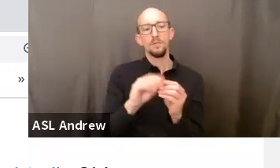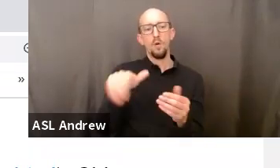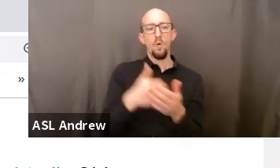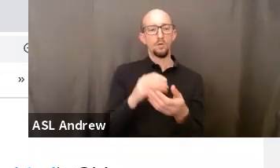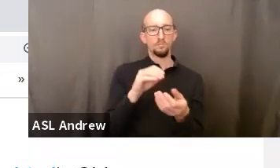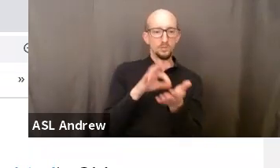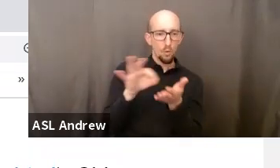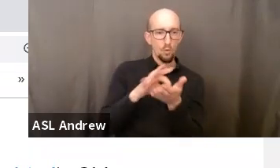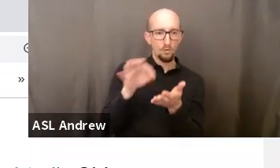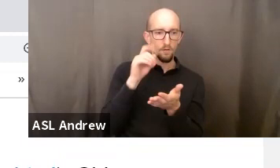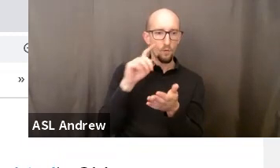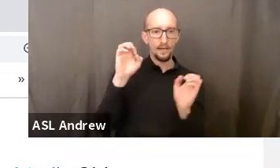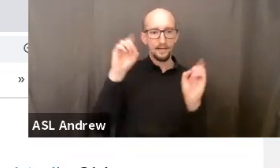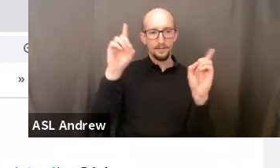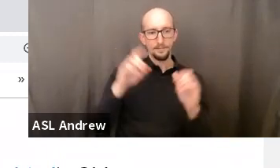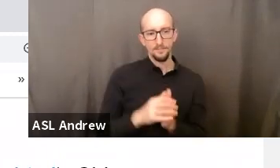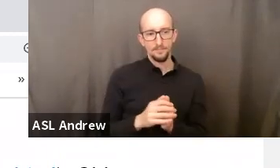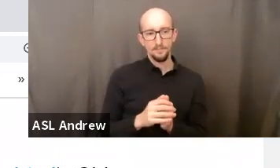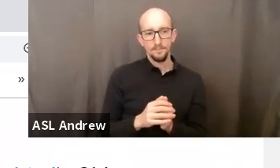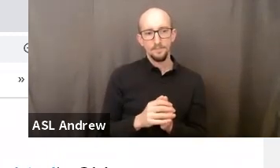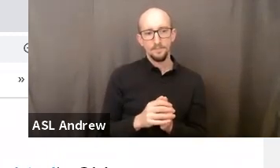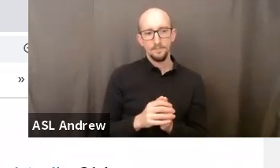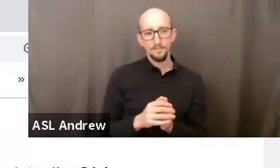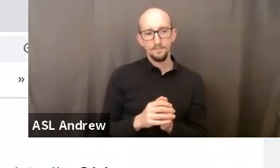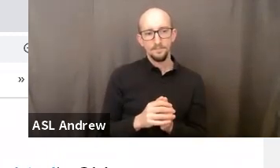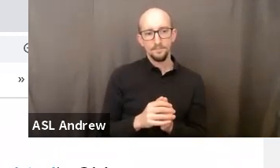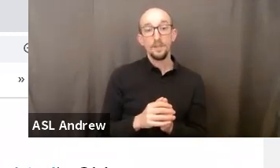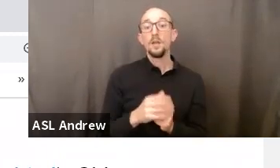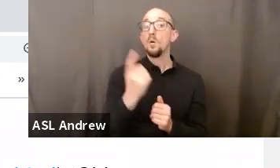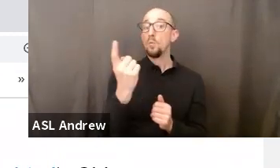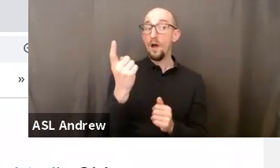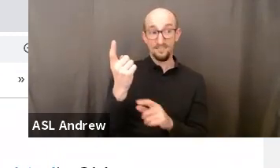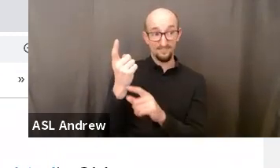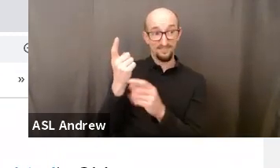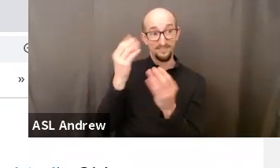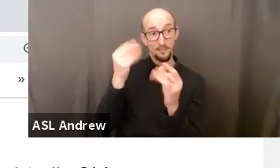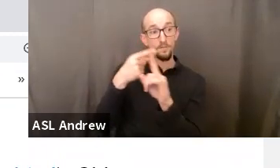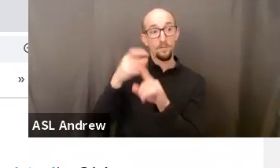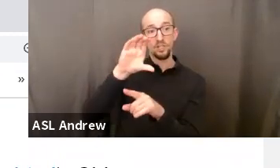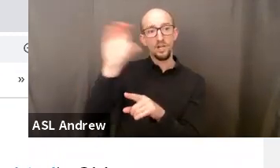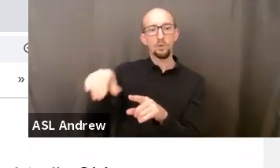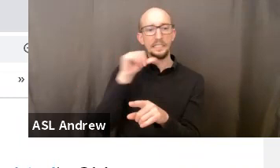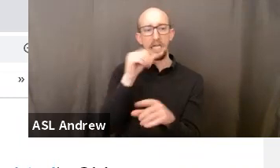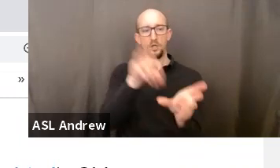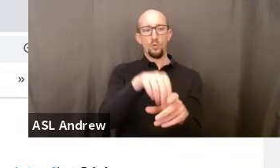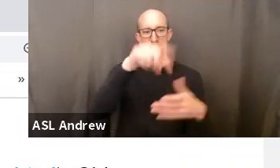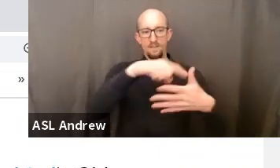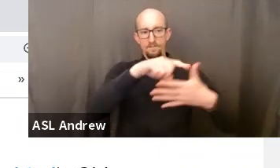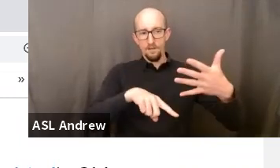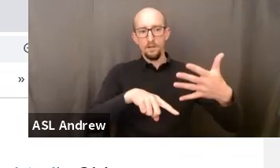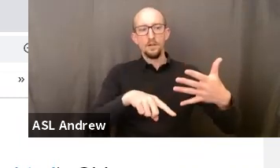uses that is not in here, it's down noted in this